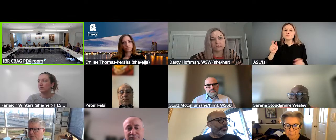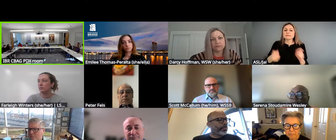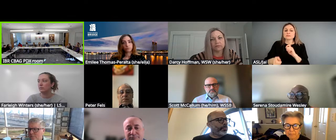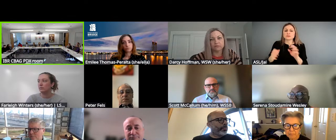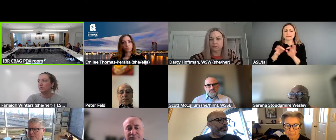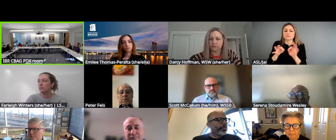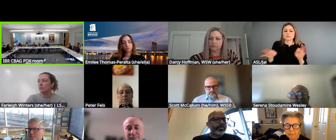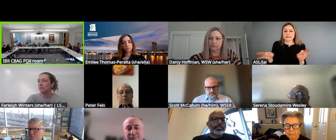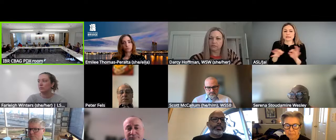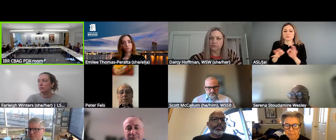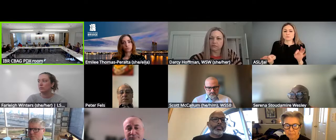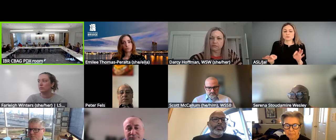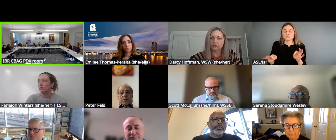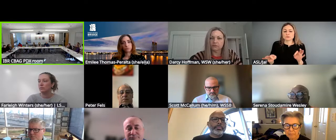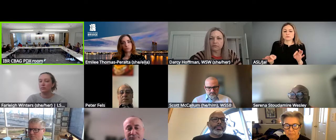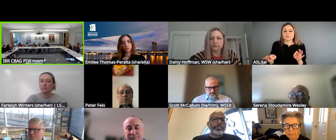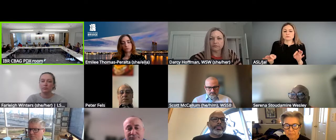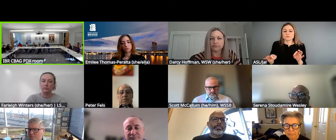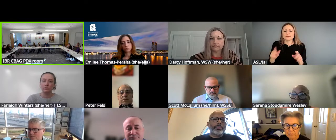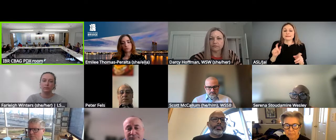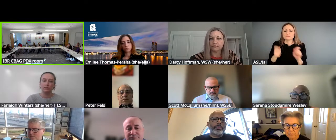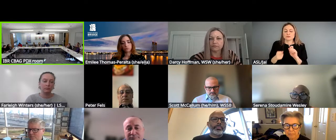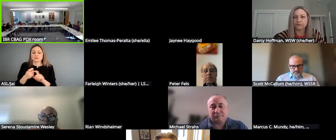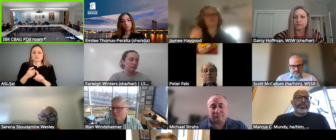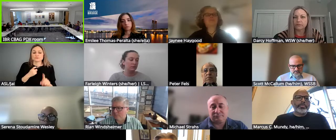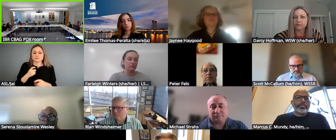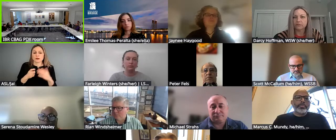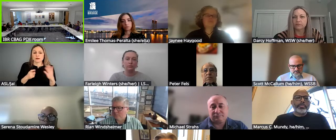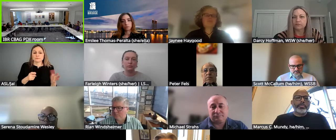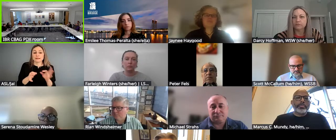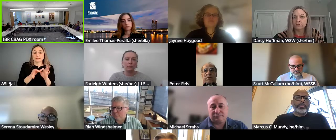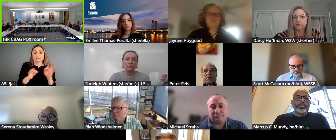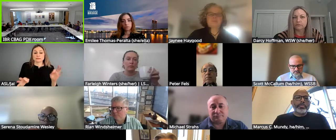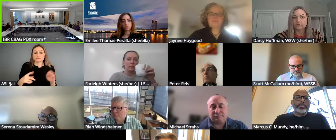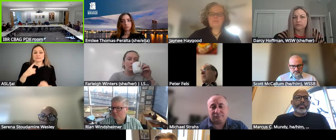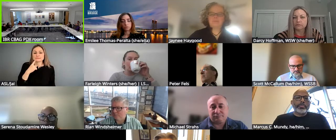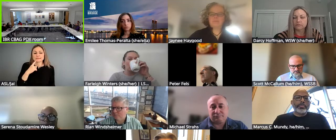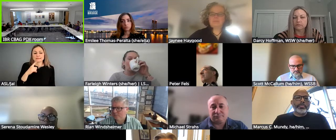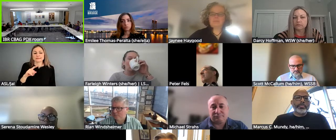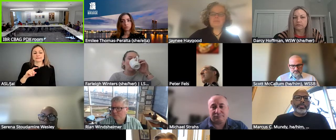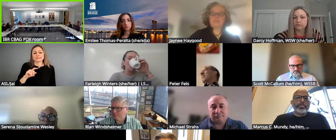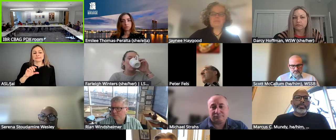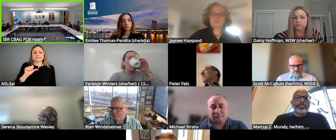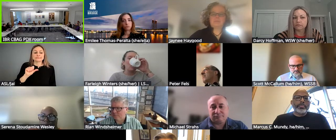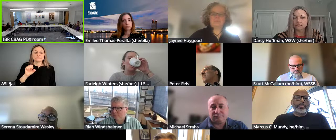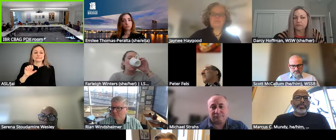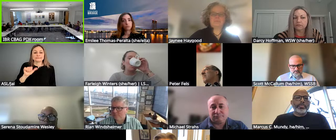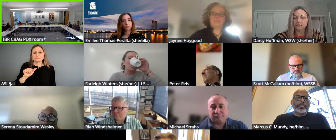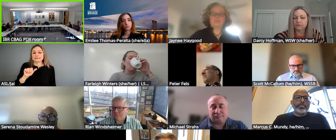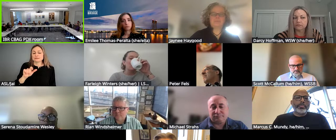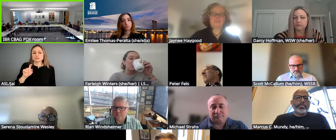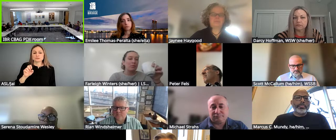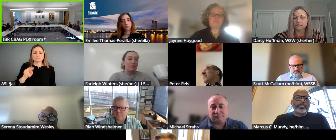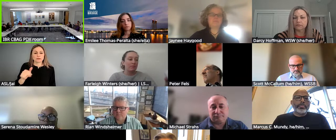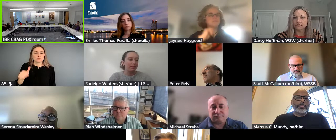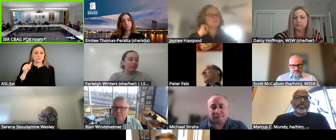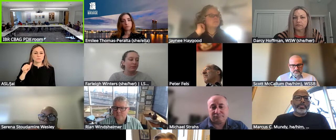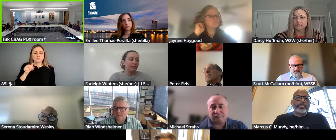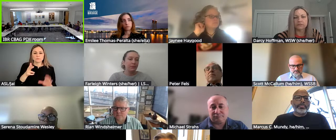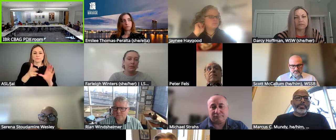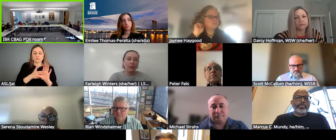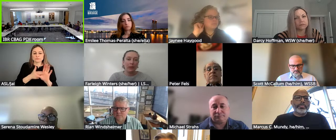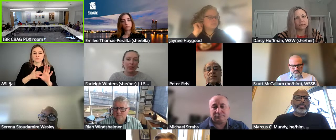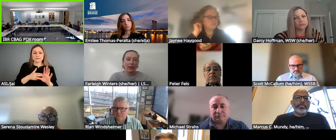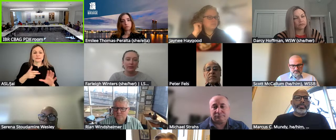language changed from language that said C-Tran, will not participate in essence in transit